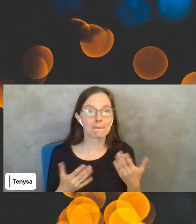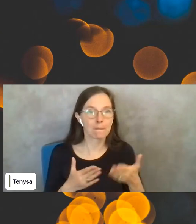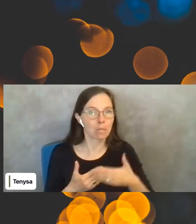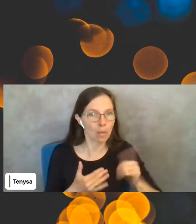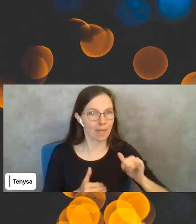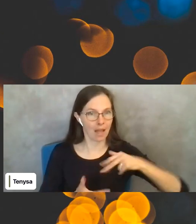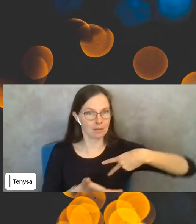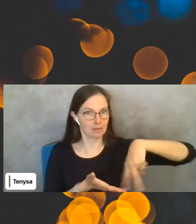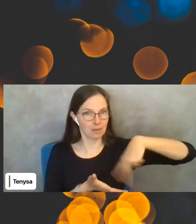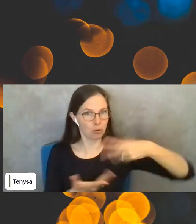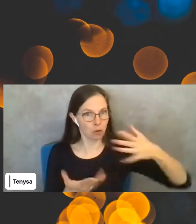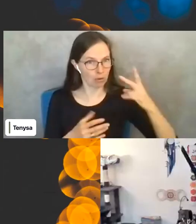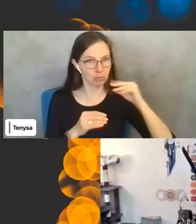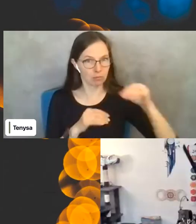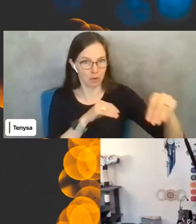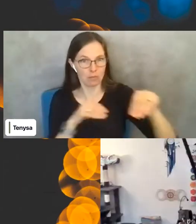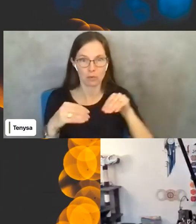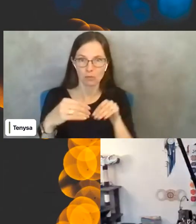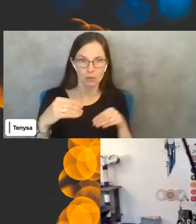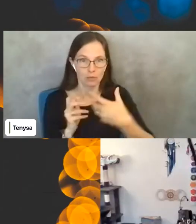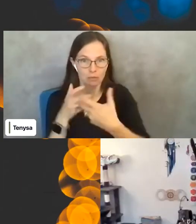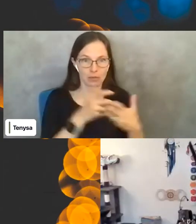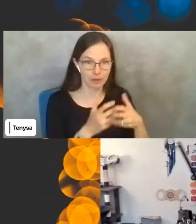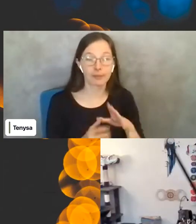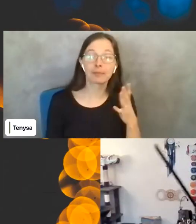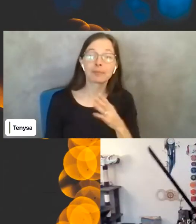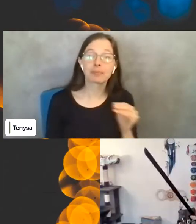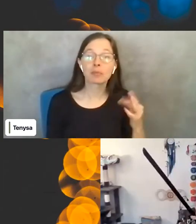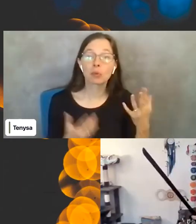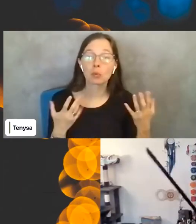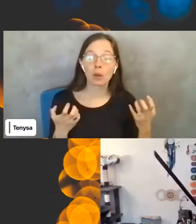what I'm saying? And if you want to do